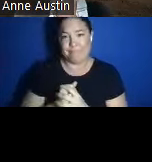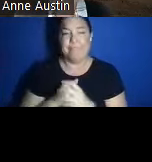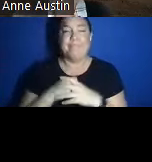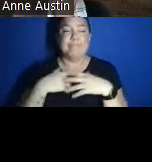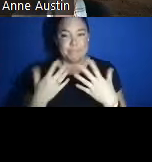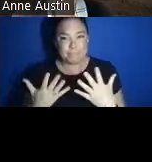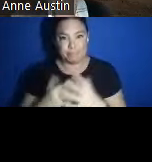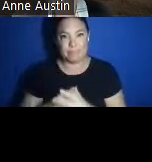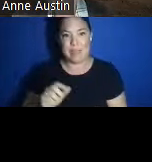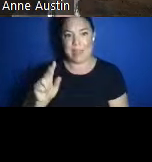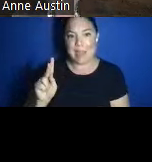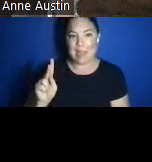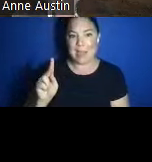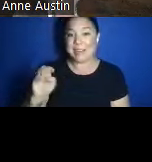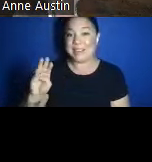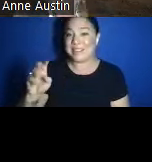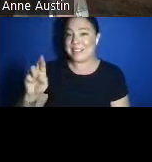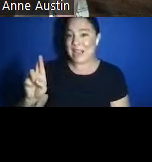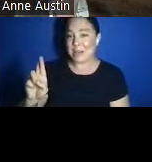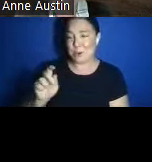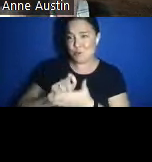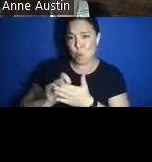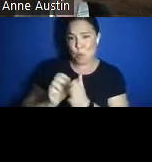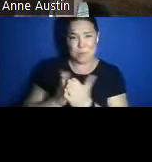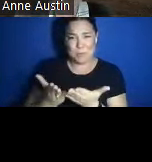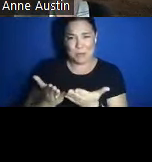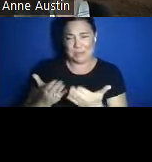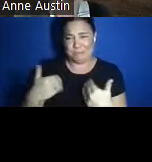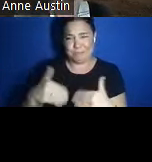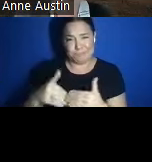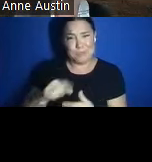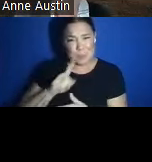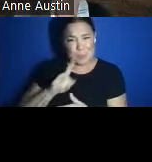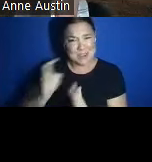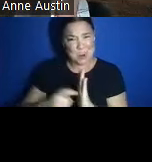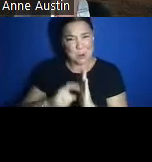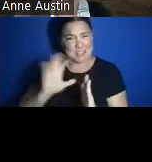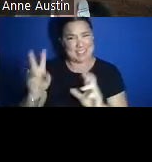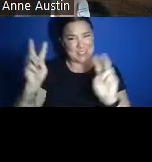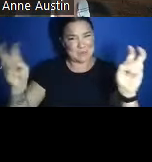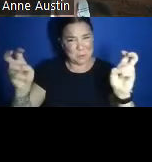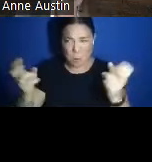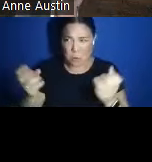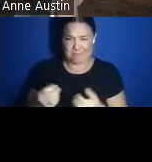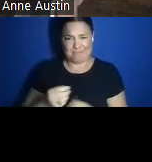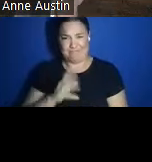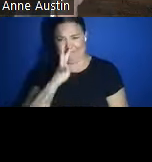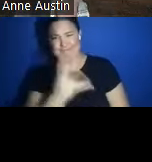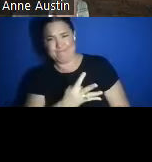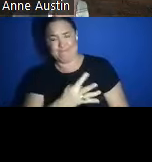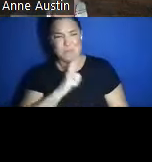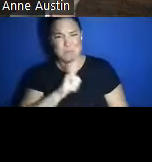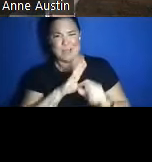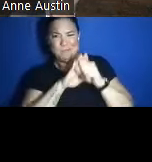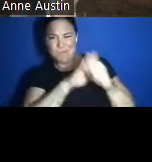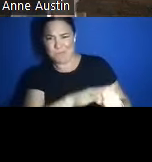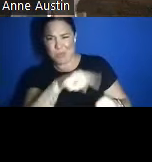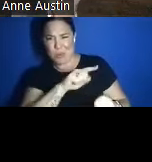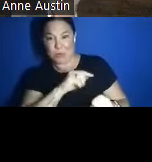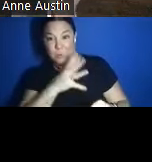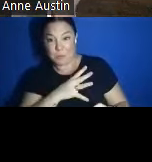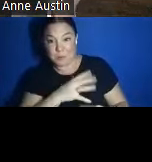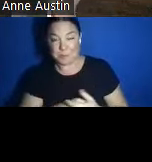Keimer's disdain for these tattooed women is palpable in these quotes. He goes on to mock